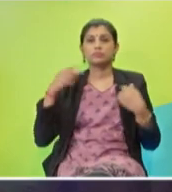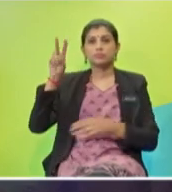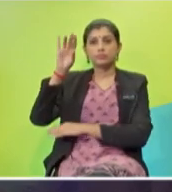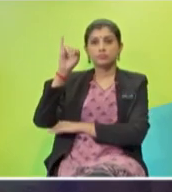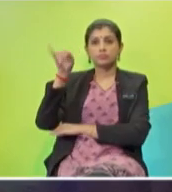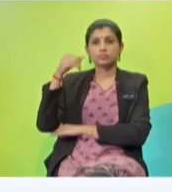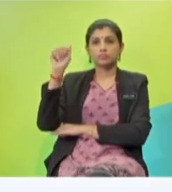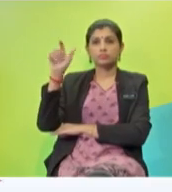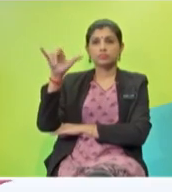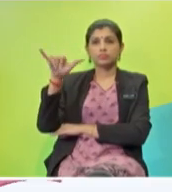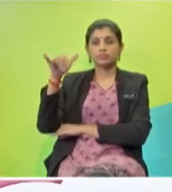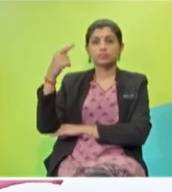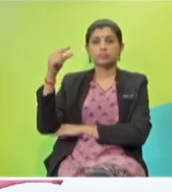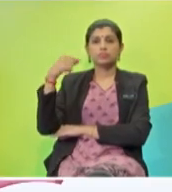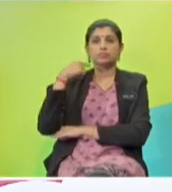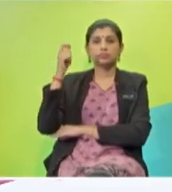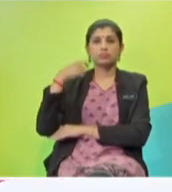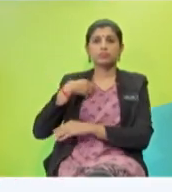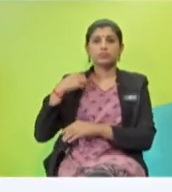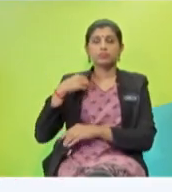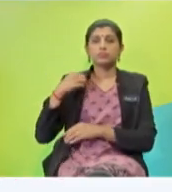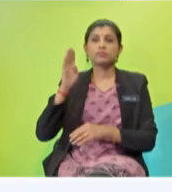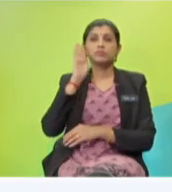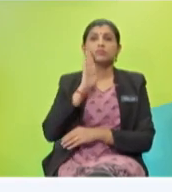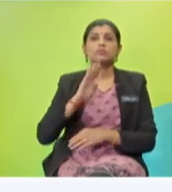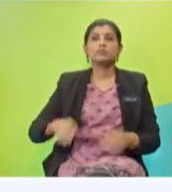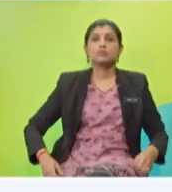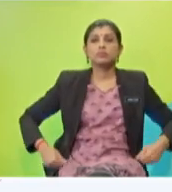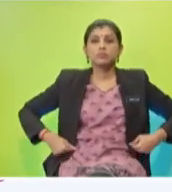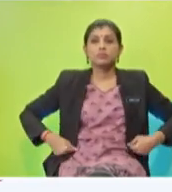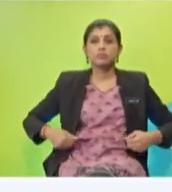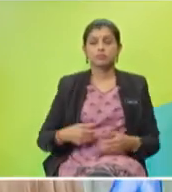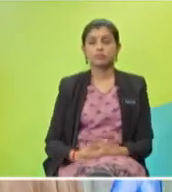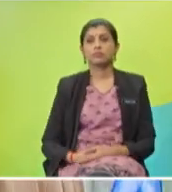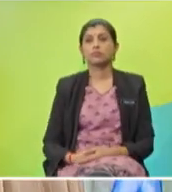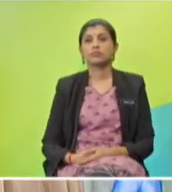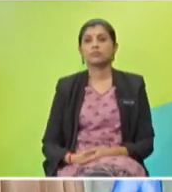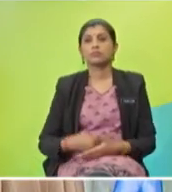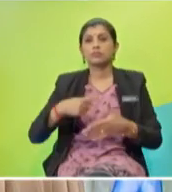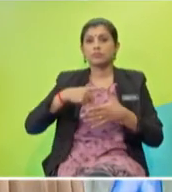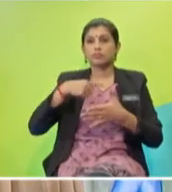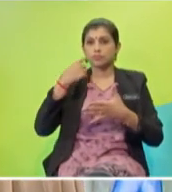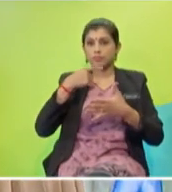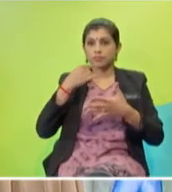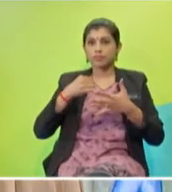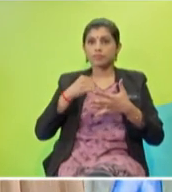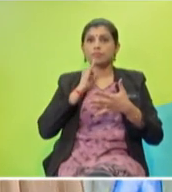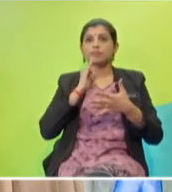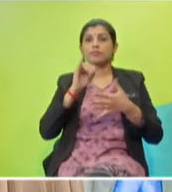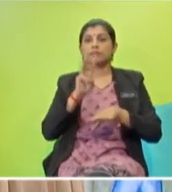green t-shirt, brown trainers. Remember the formula? Who is